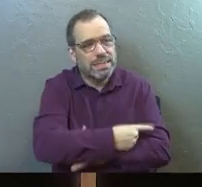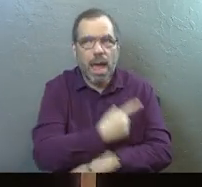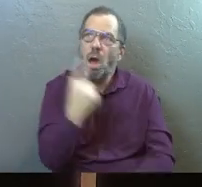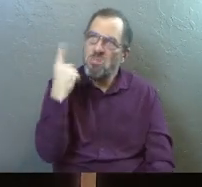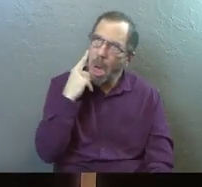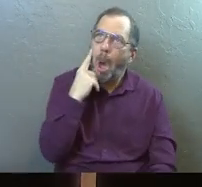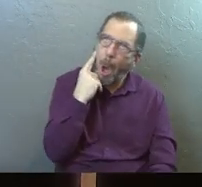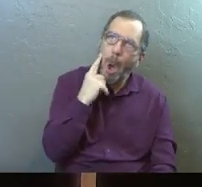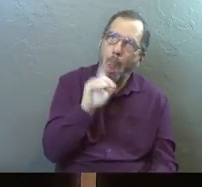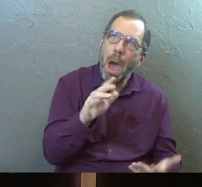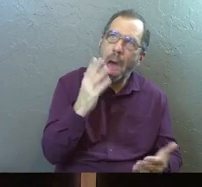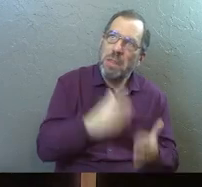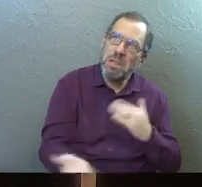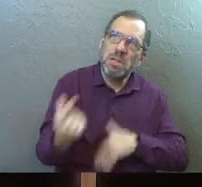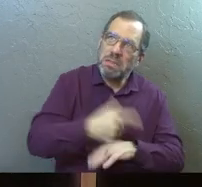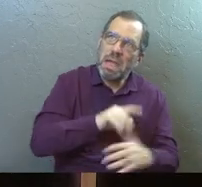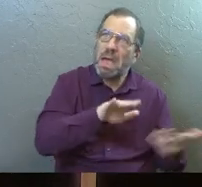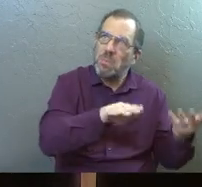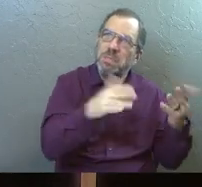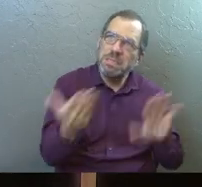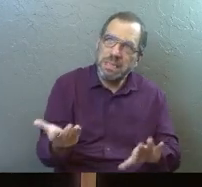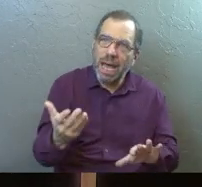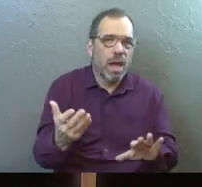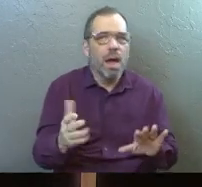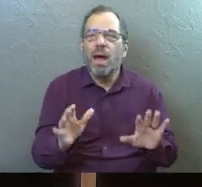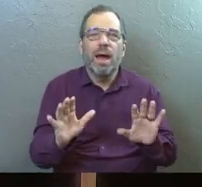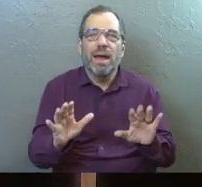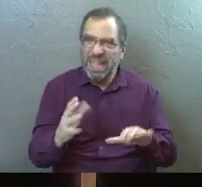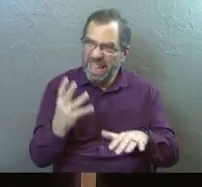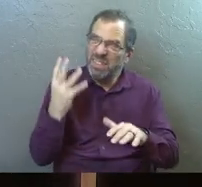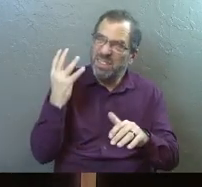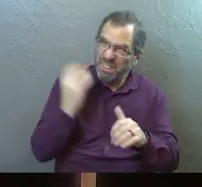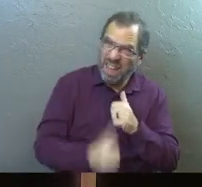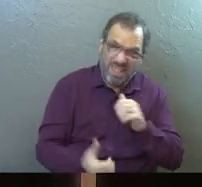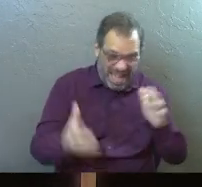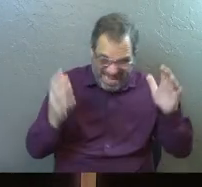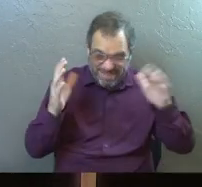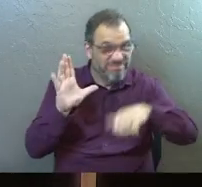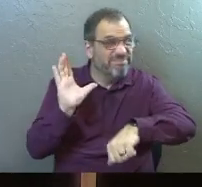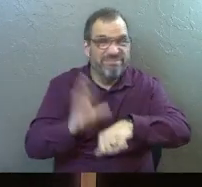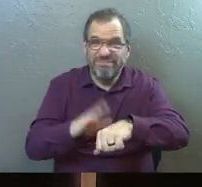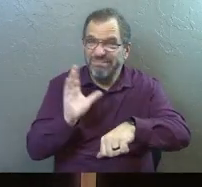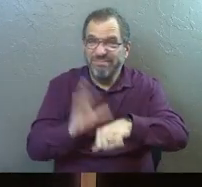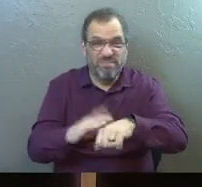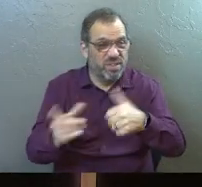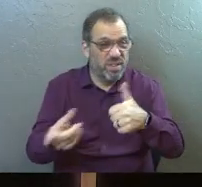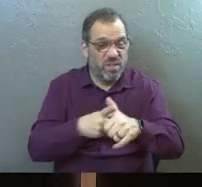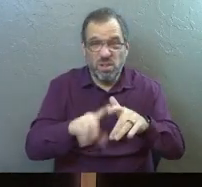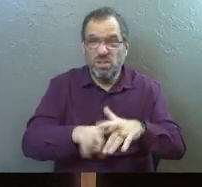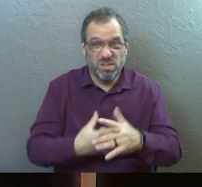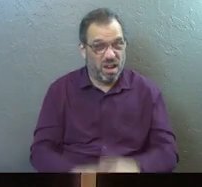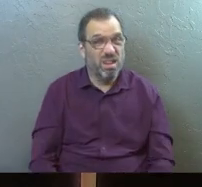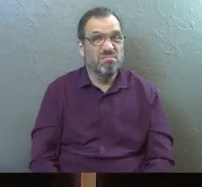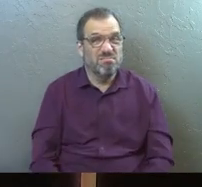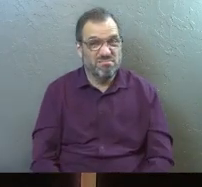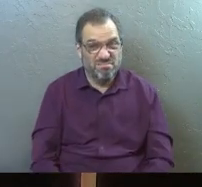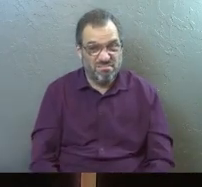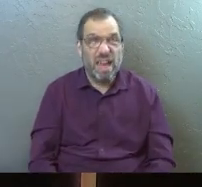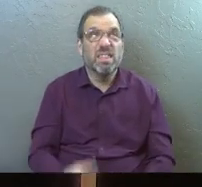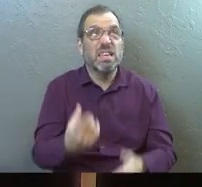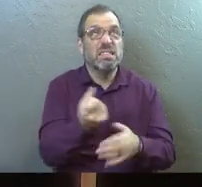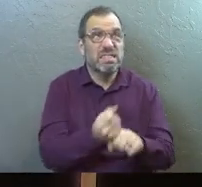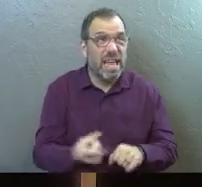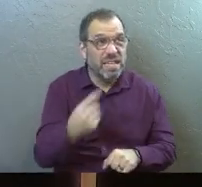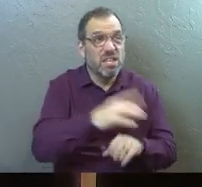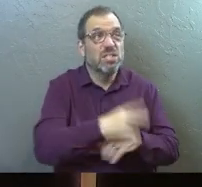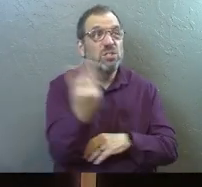I thought I was going to die at the end. It's tough when you, I just warn you, it's tough when you first start. I think the next year